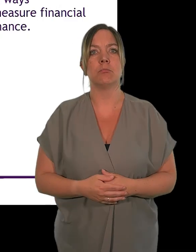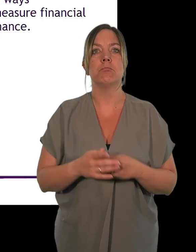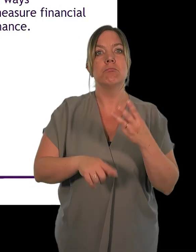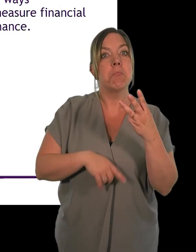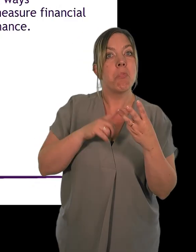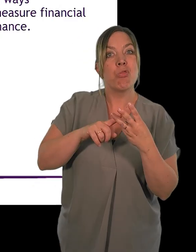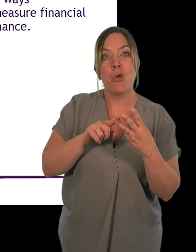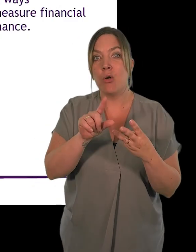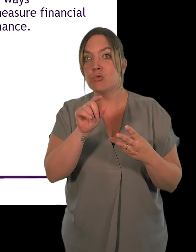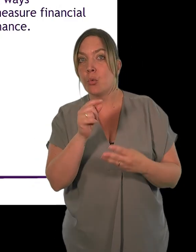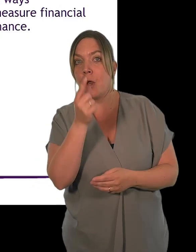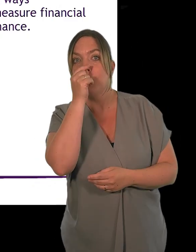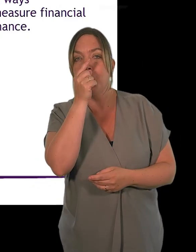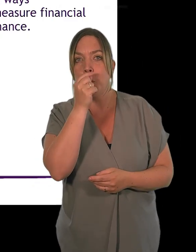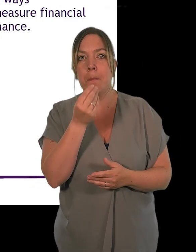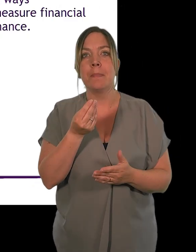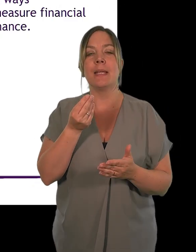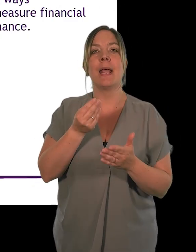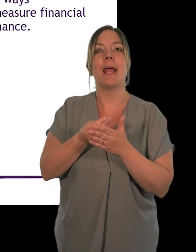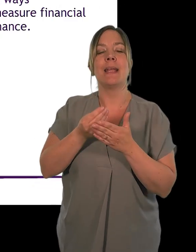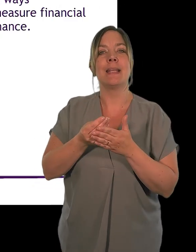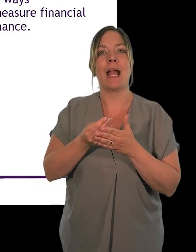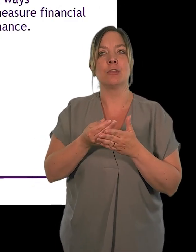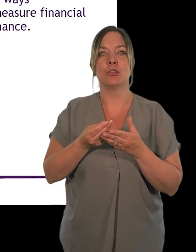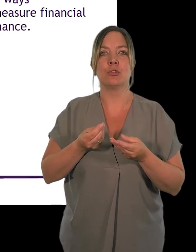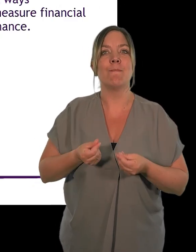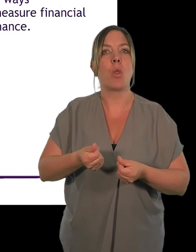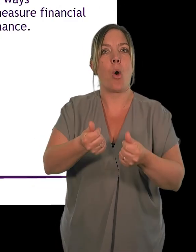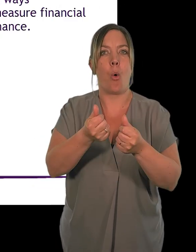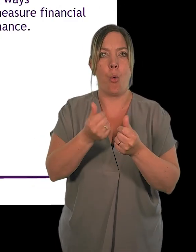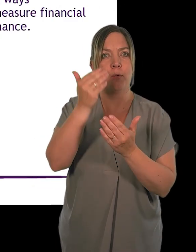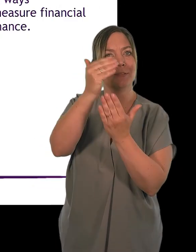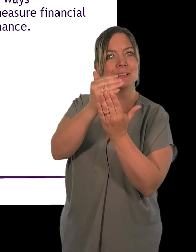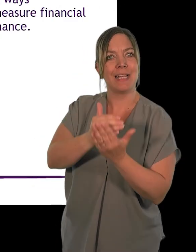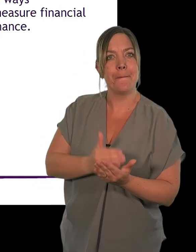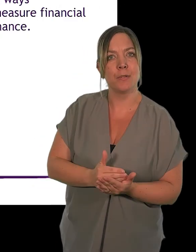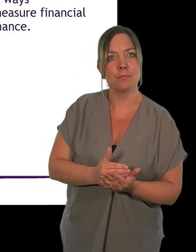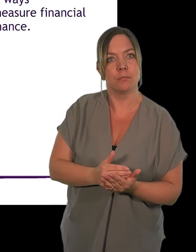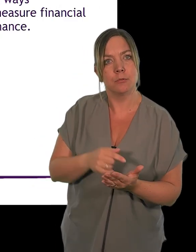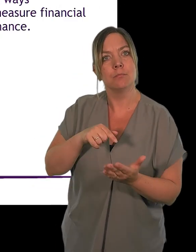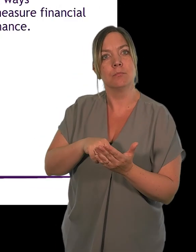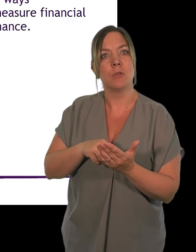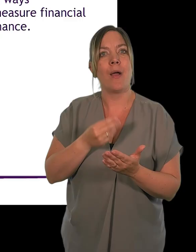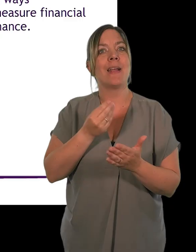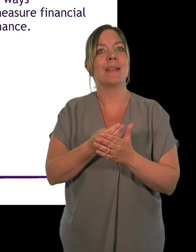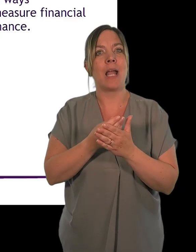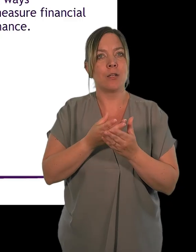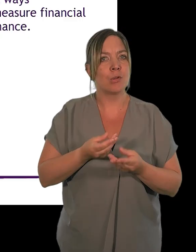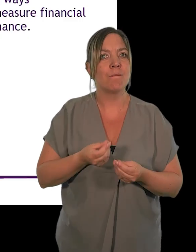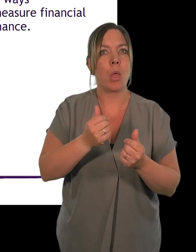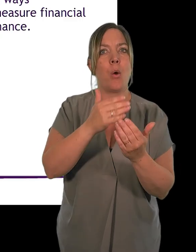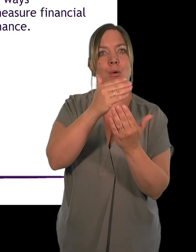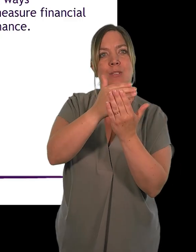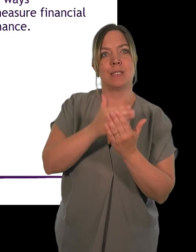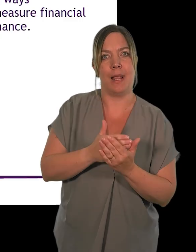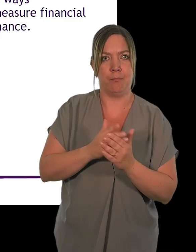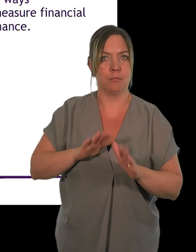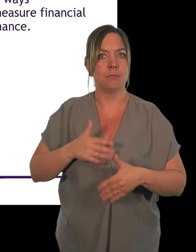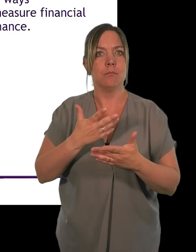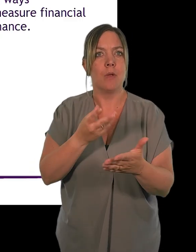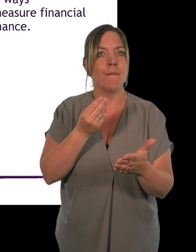statement provides financial information that summarises the amount of cash entering and leaving the department or